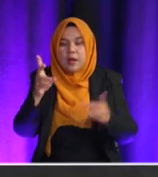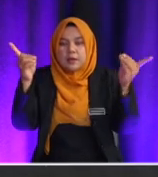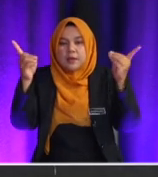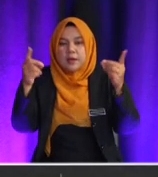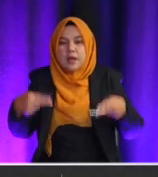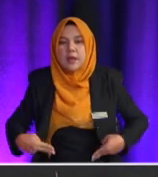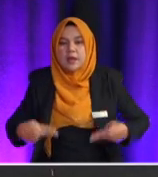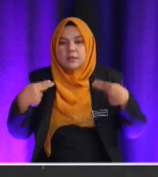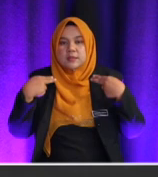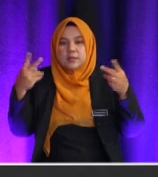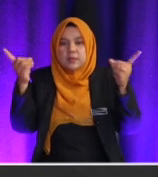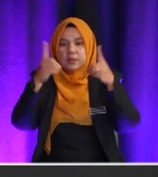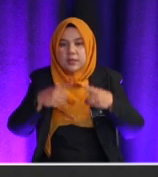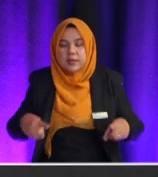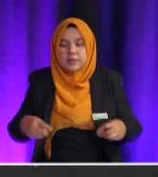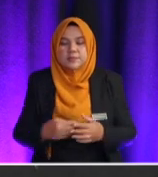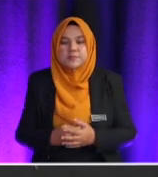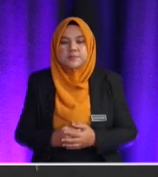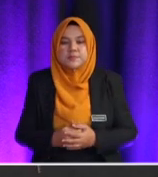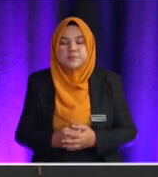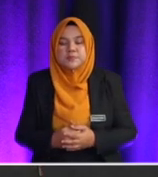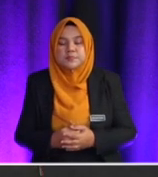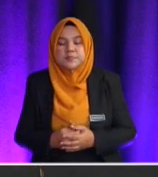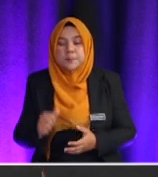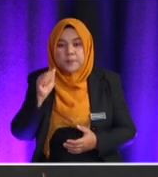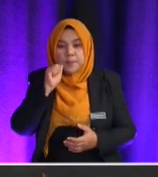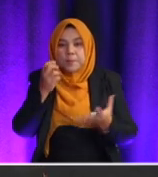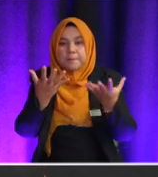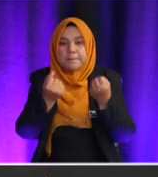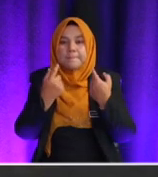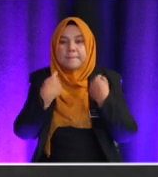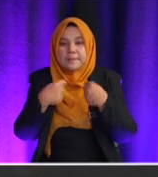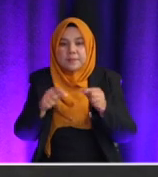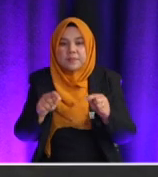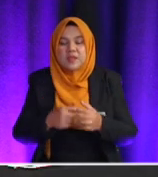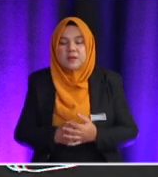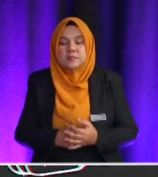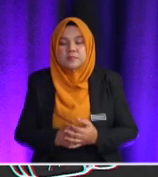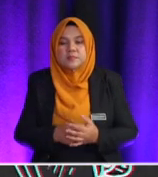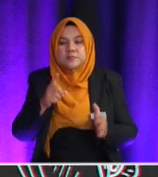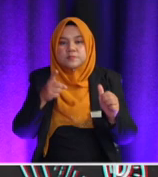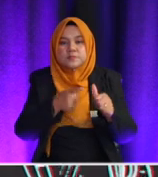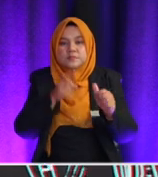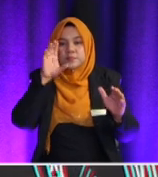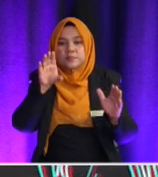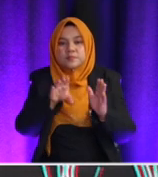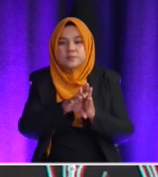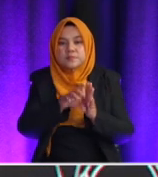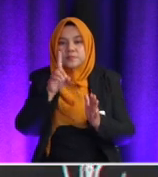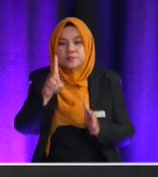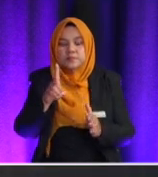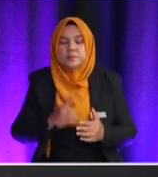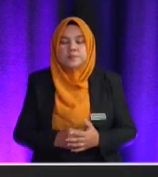Perhaps you can raise up your hand. Oh, okay. Asila. Yes, please. So what is the first picture?